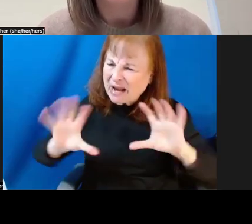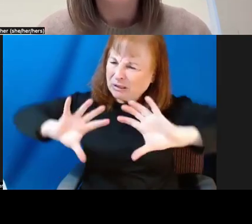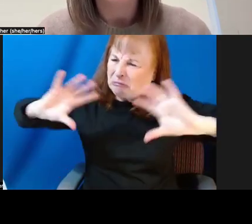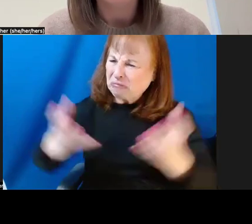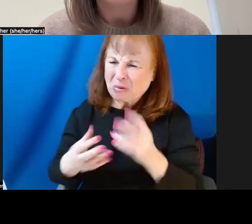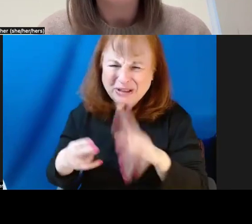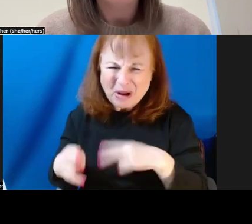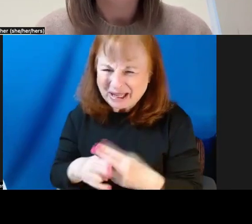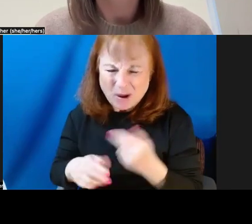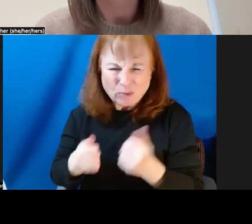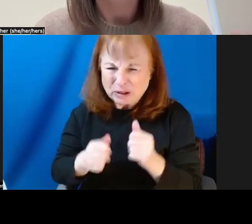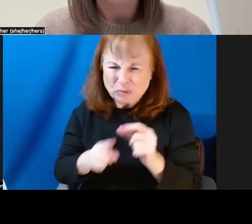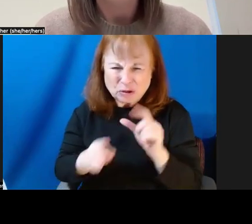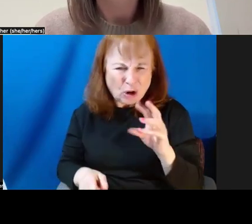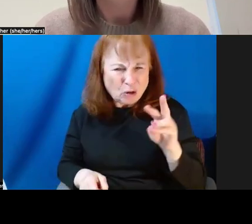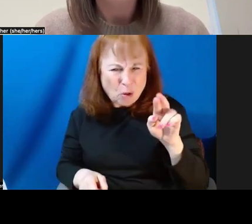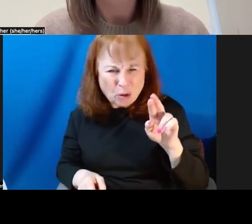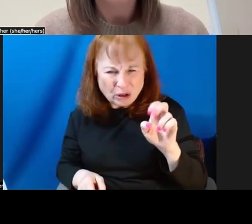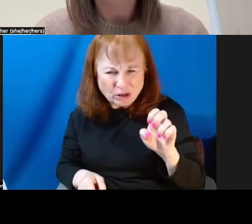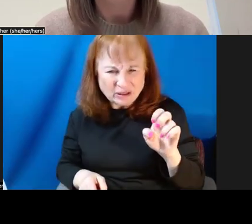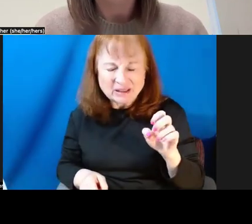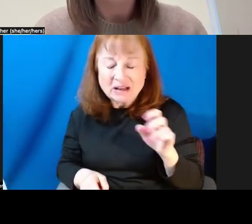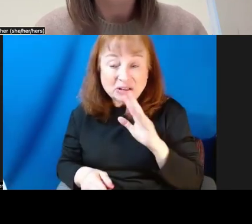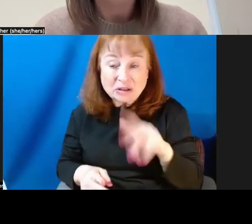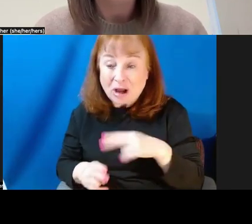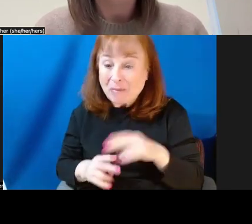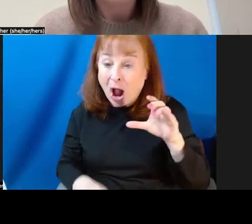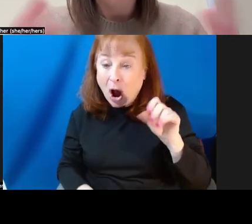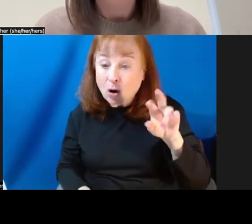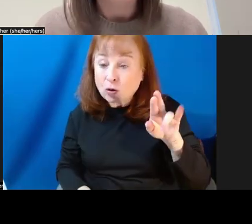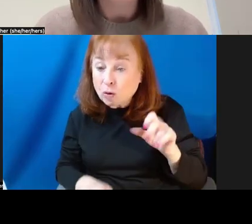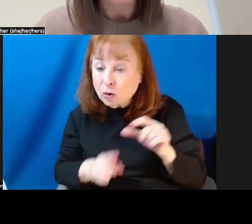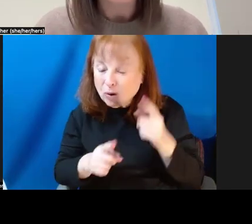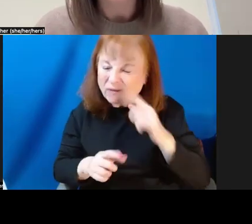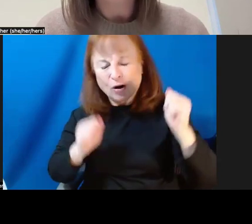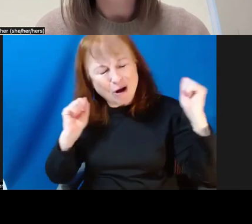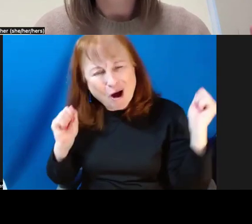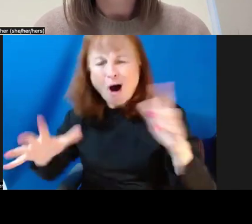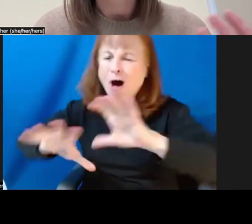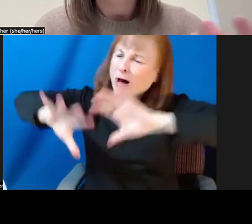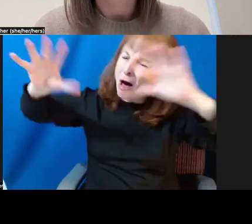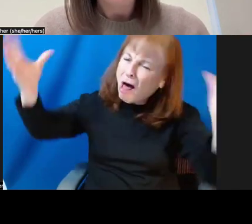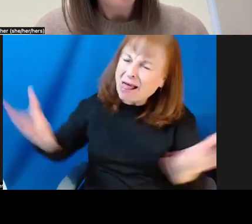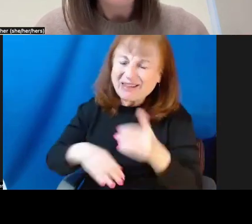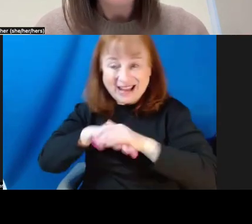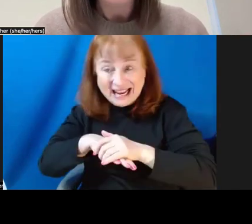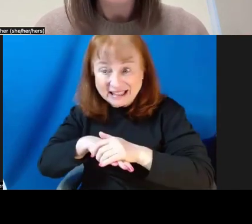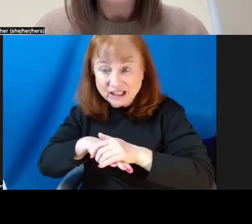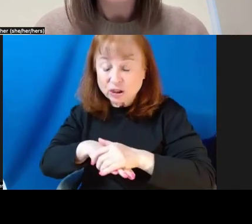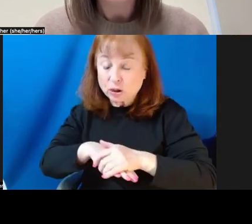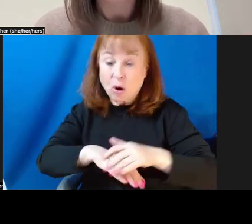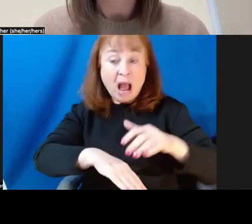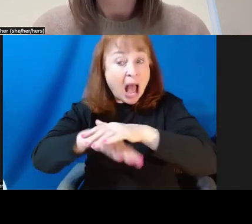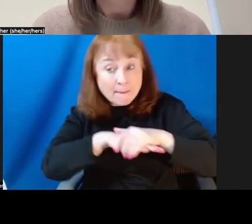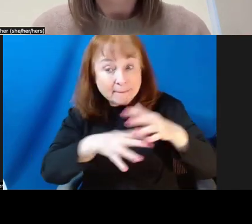which words are core? So, are we talking about core words for all of English? For only American